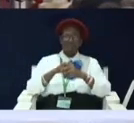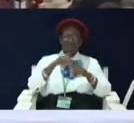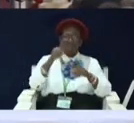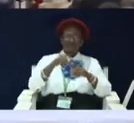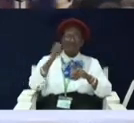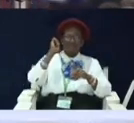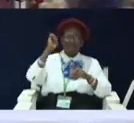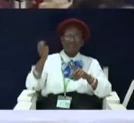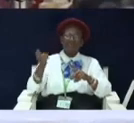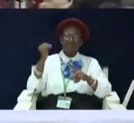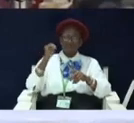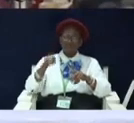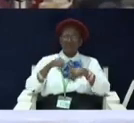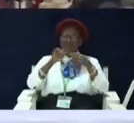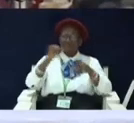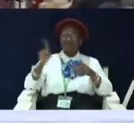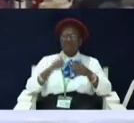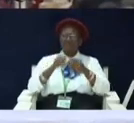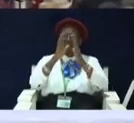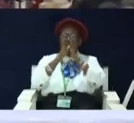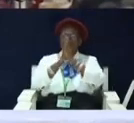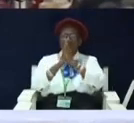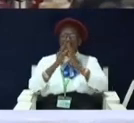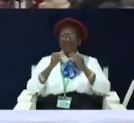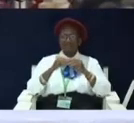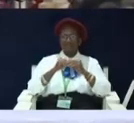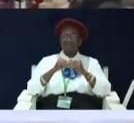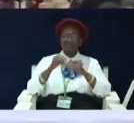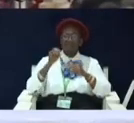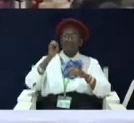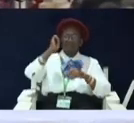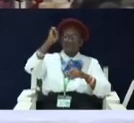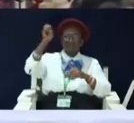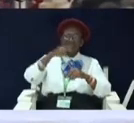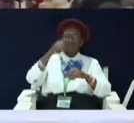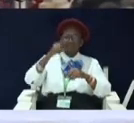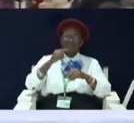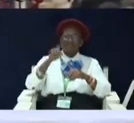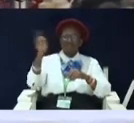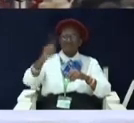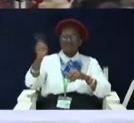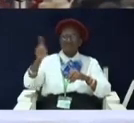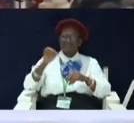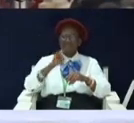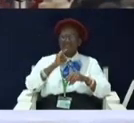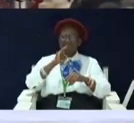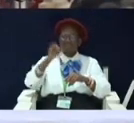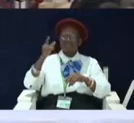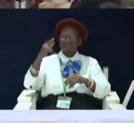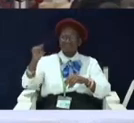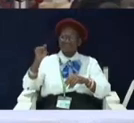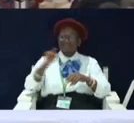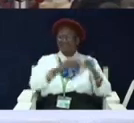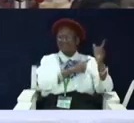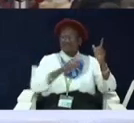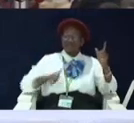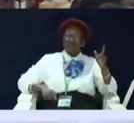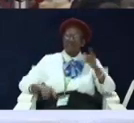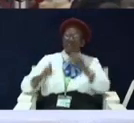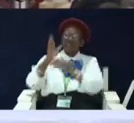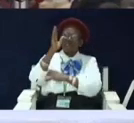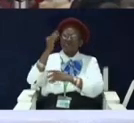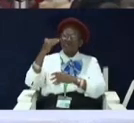to pray, nigba to wa tun ma gbadura, he said, "Where is the Lord God of Elijah?" O bere wi